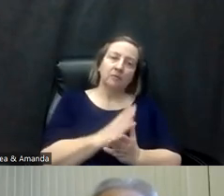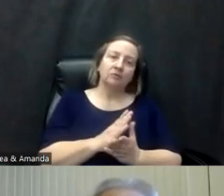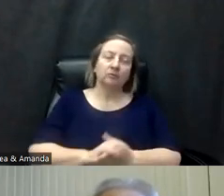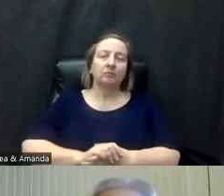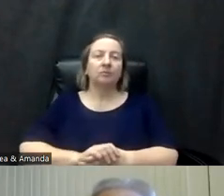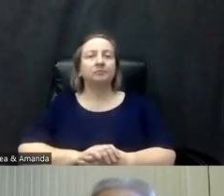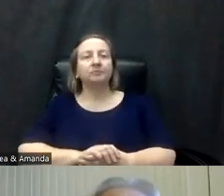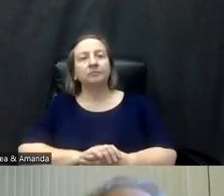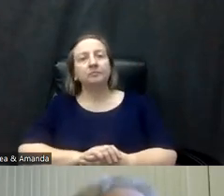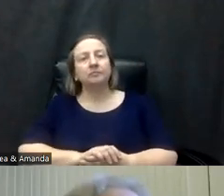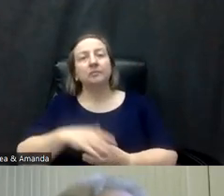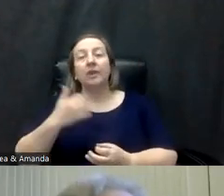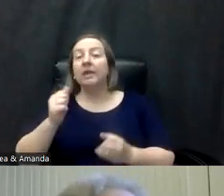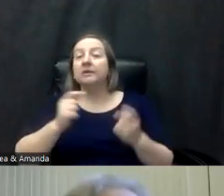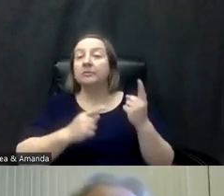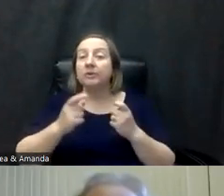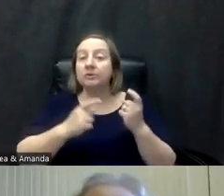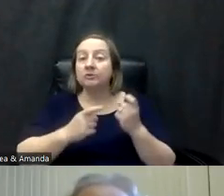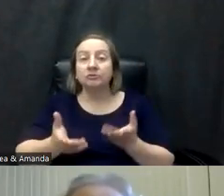Any questions?